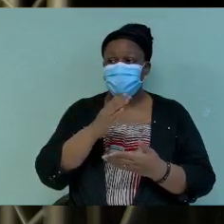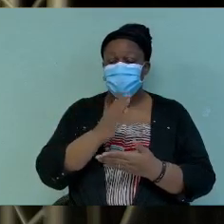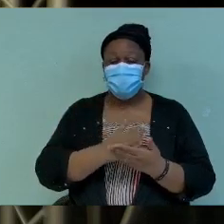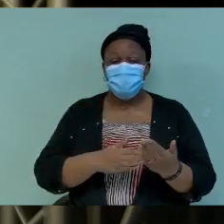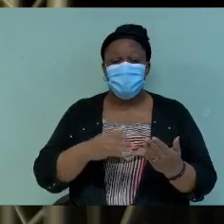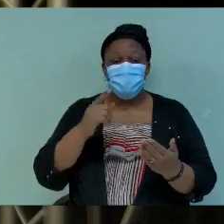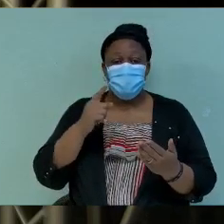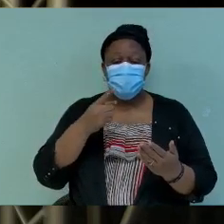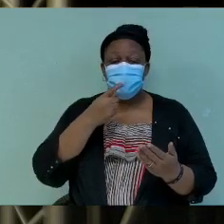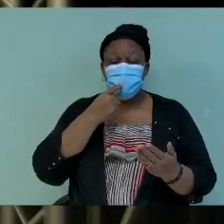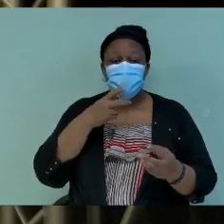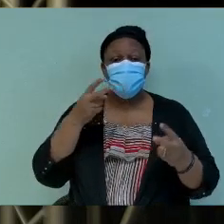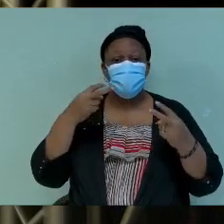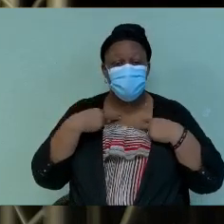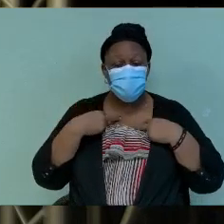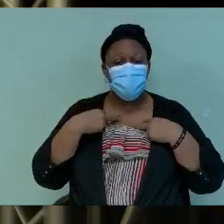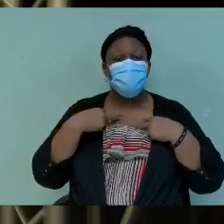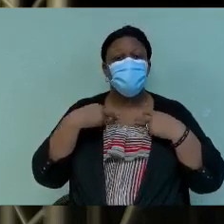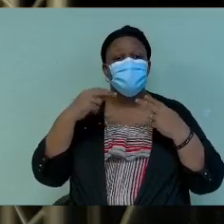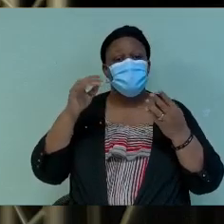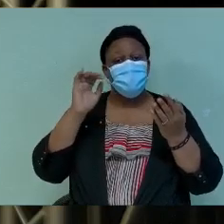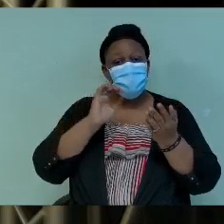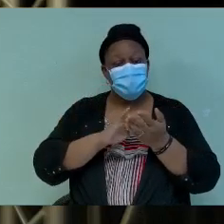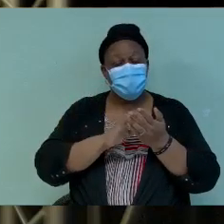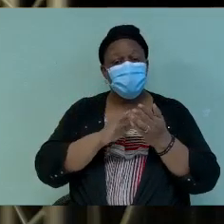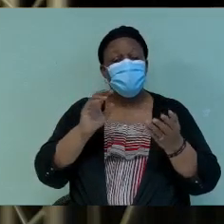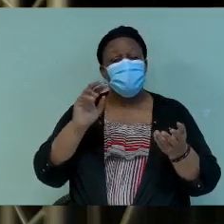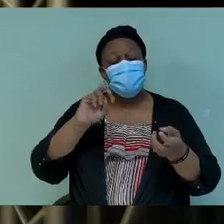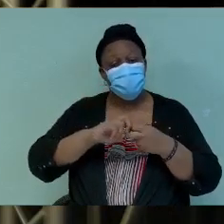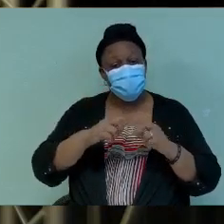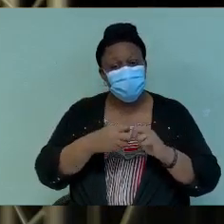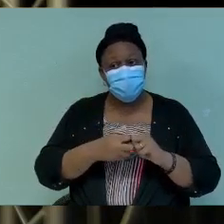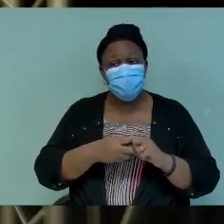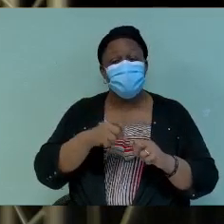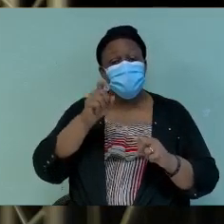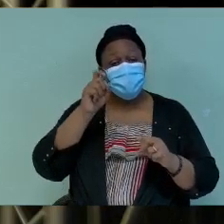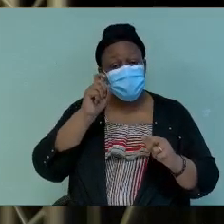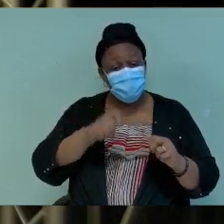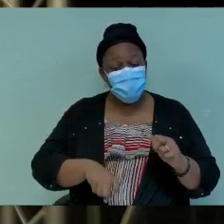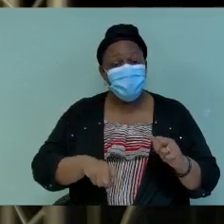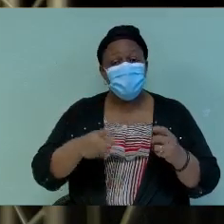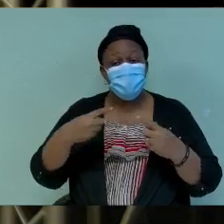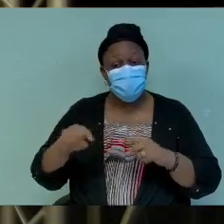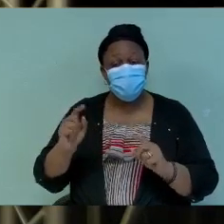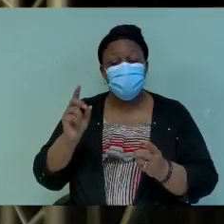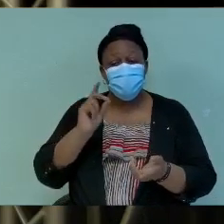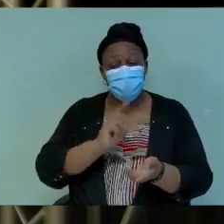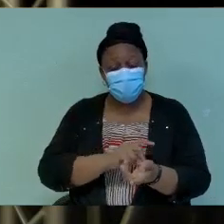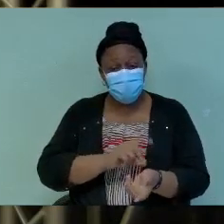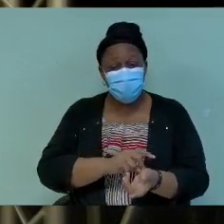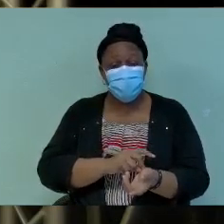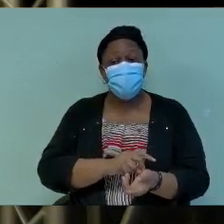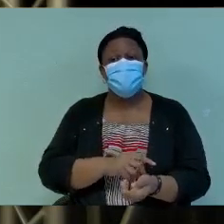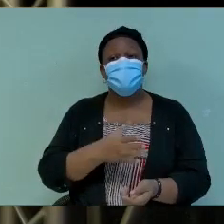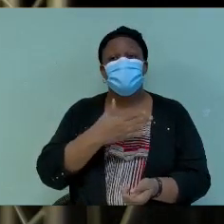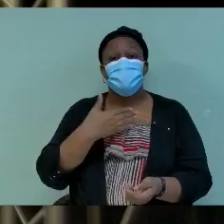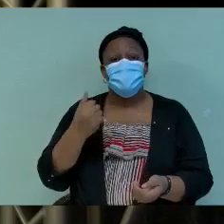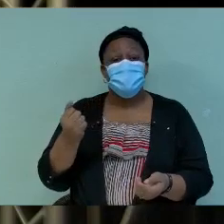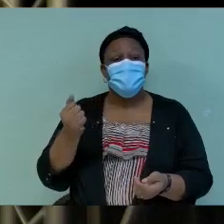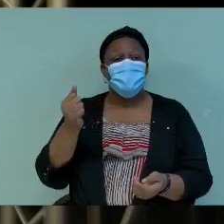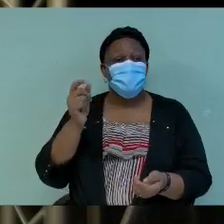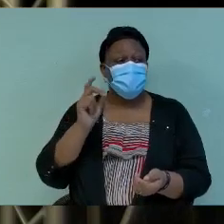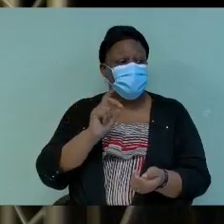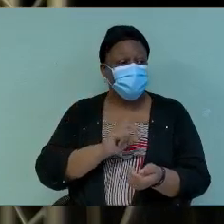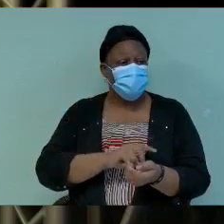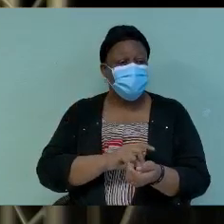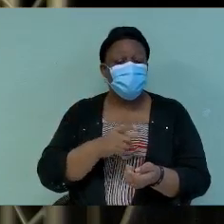if you have a medical issue, you would need to come to see your doctor, and your doctor will determine whether or not this is an emergency or not. It's not for you to